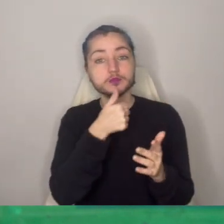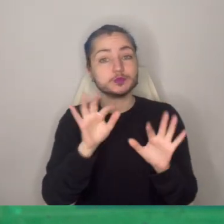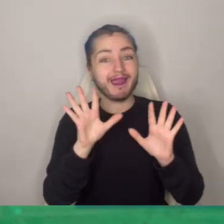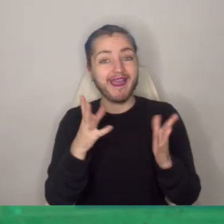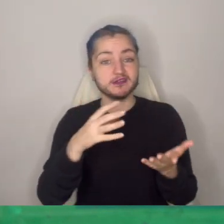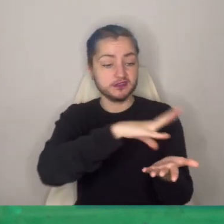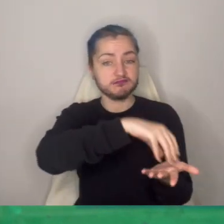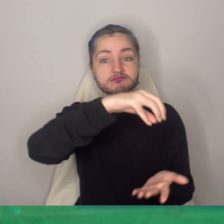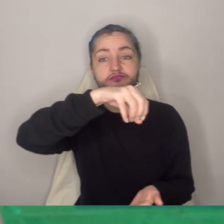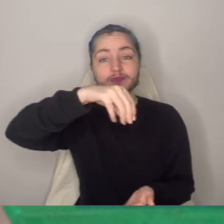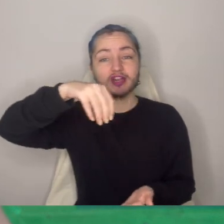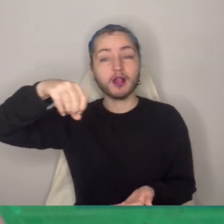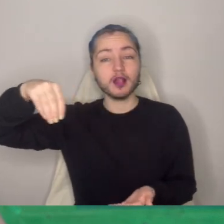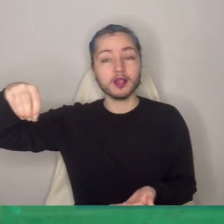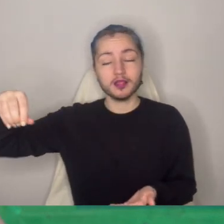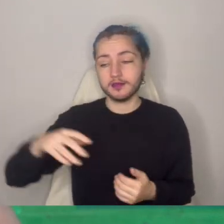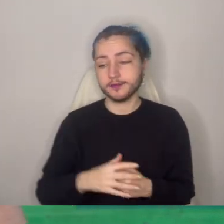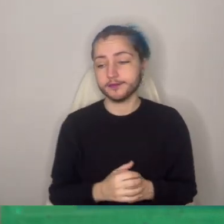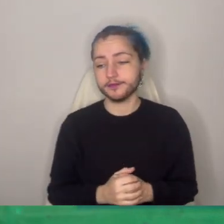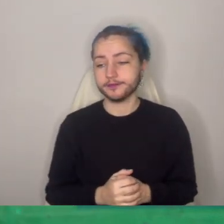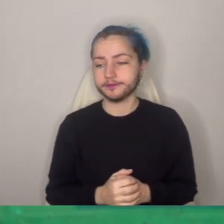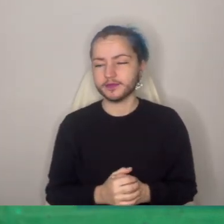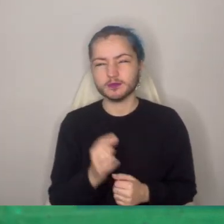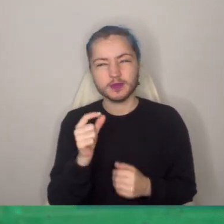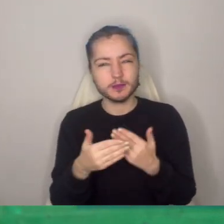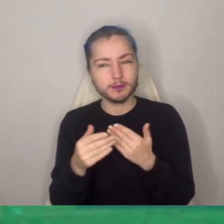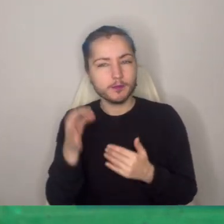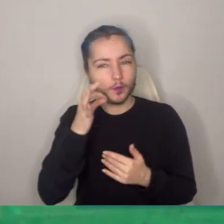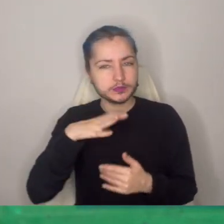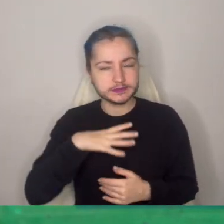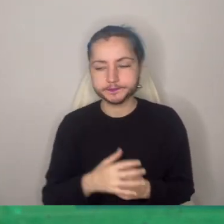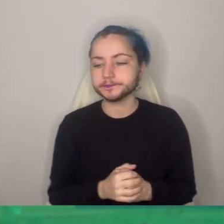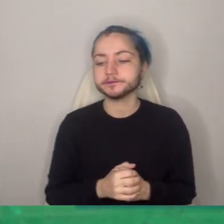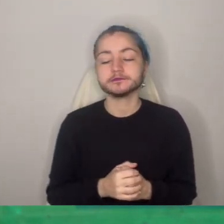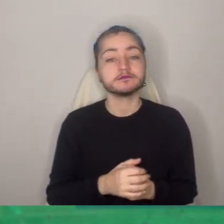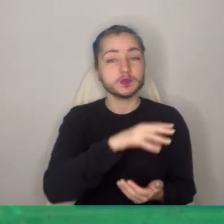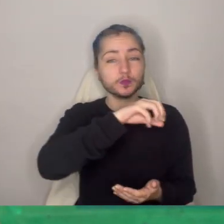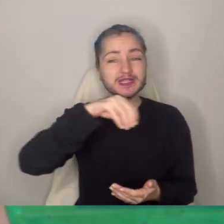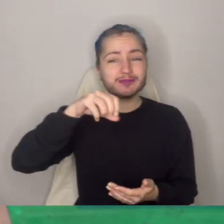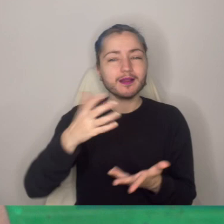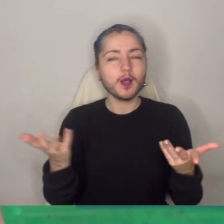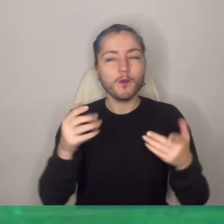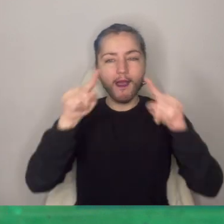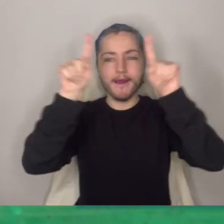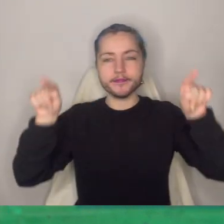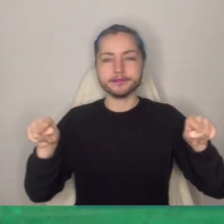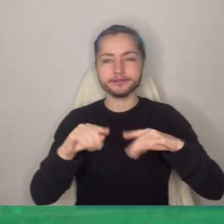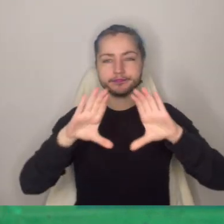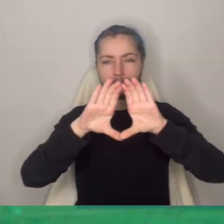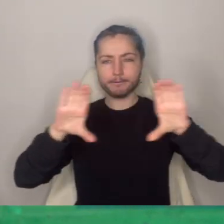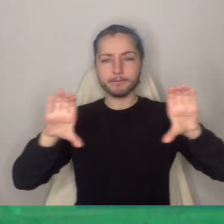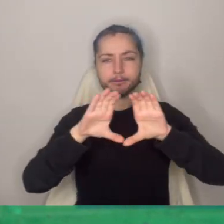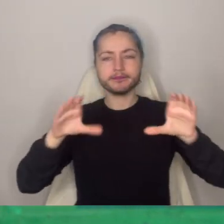it on the paper. Get a bit more water on there. Sprinkle it on mostly on the bottom